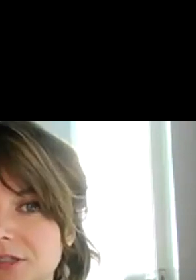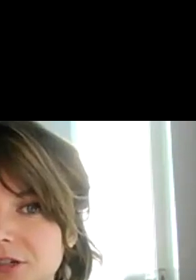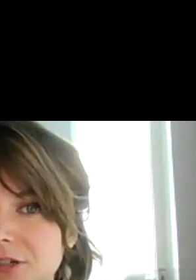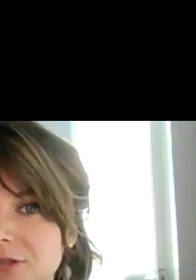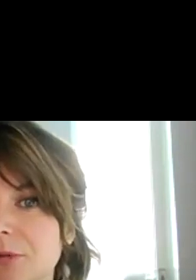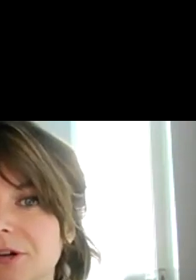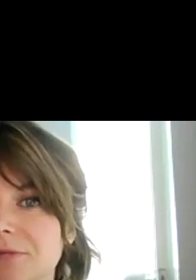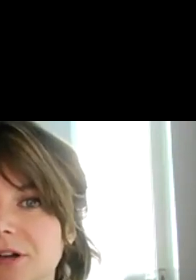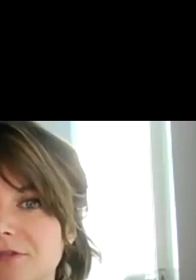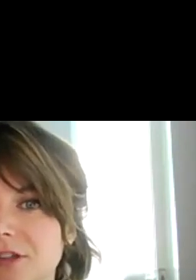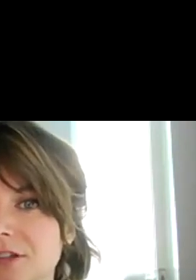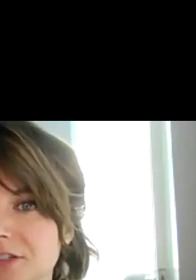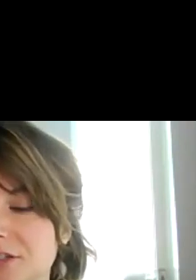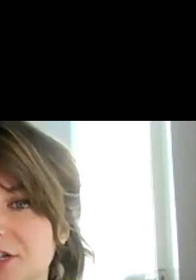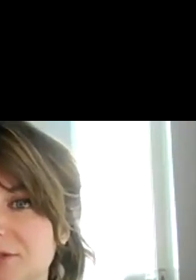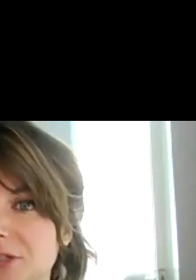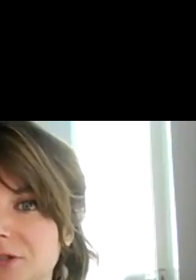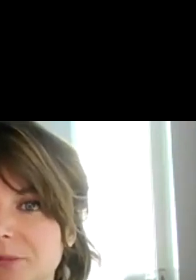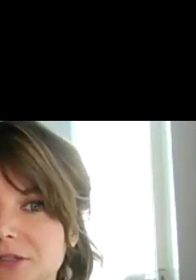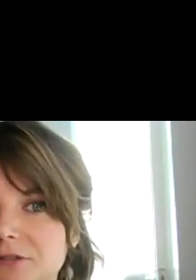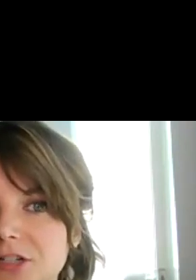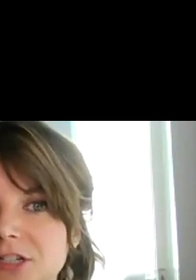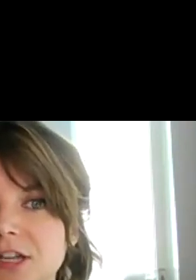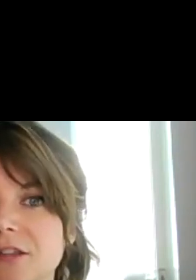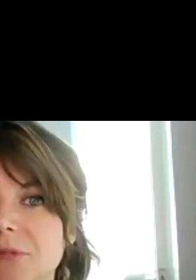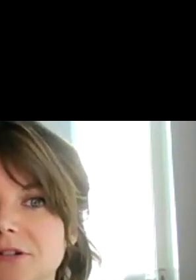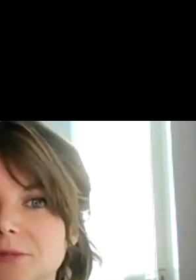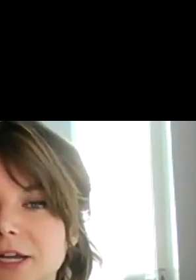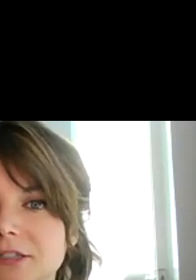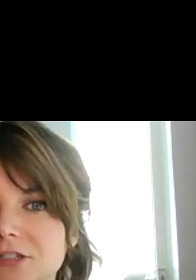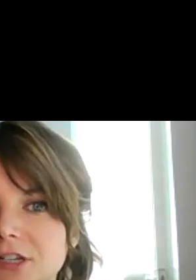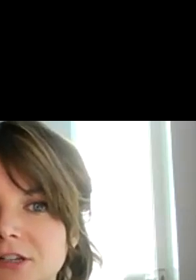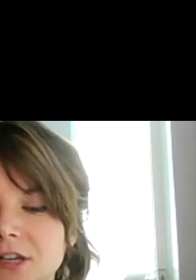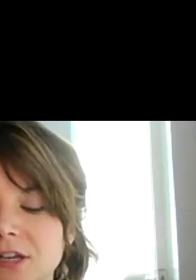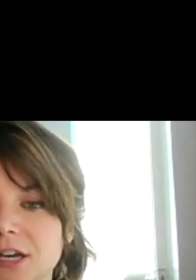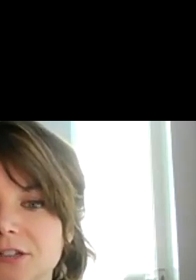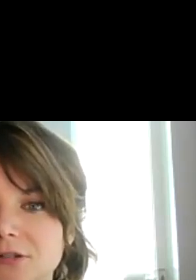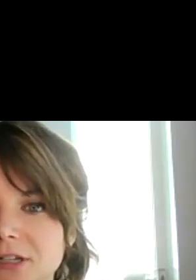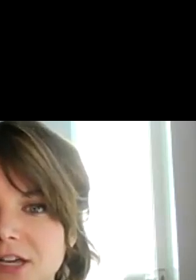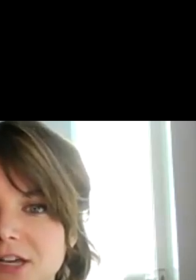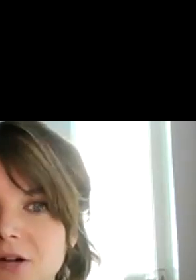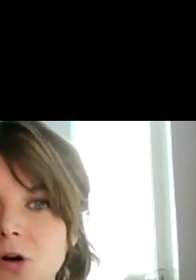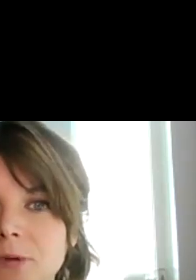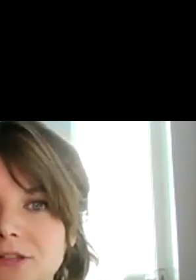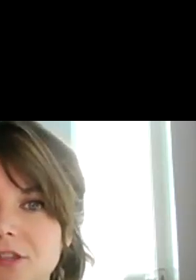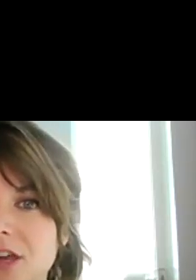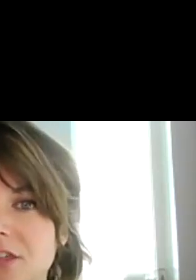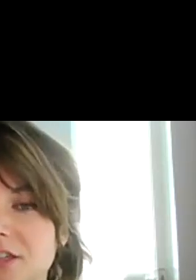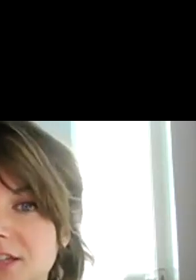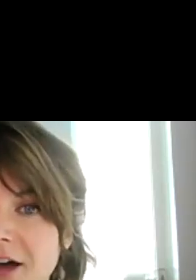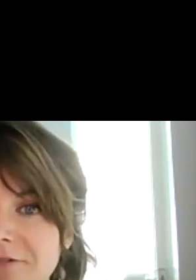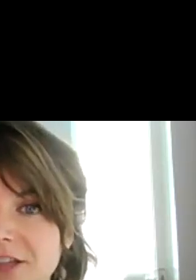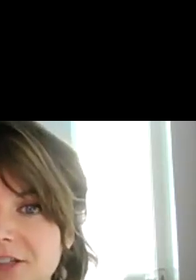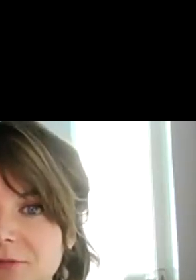Homes and Studios, a program of the National Trust for Historic Preservation, and the Melrose Plantation. I do want to take a moment to thank